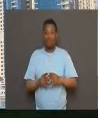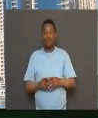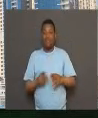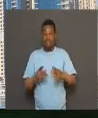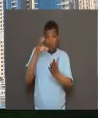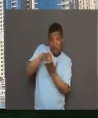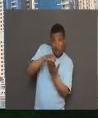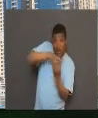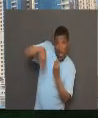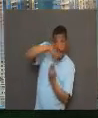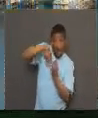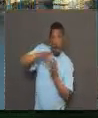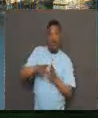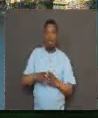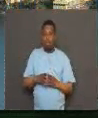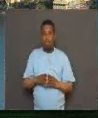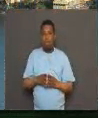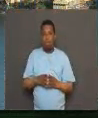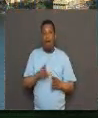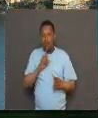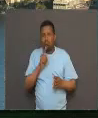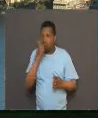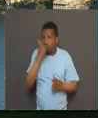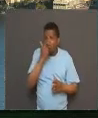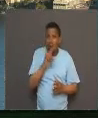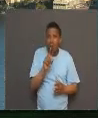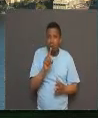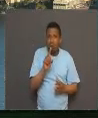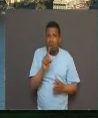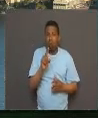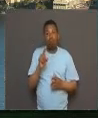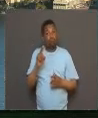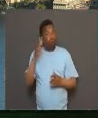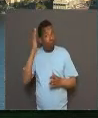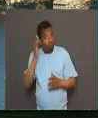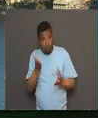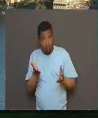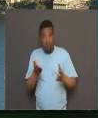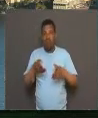People in urban areas are seldom farmers.